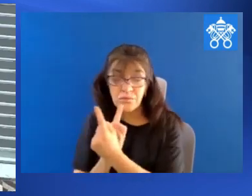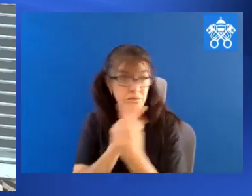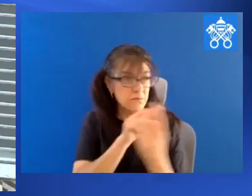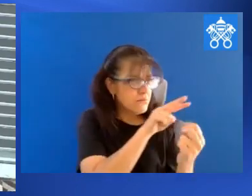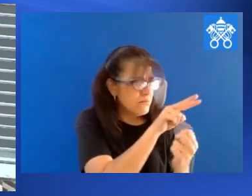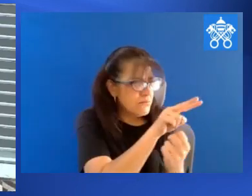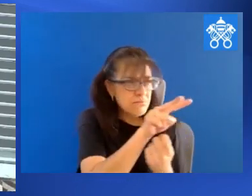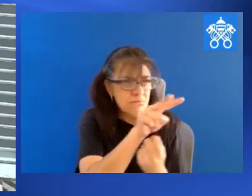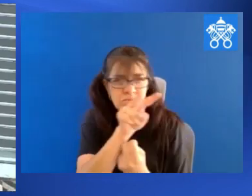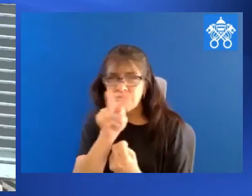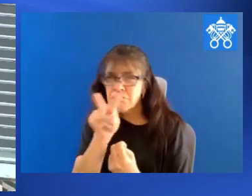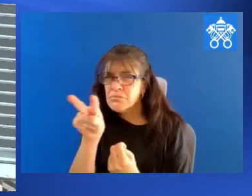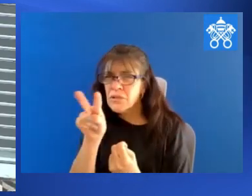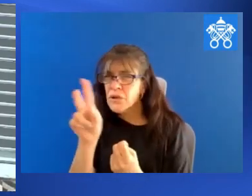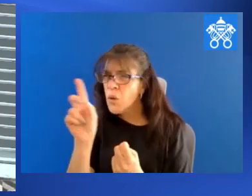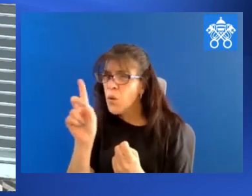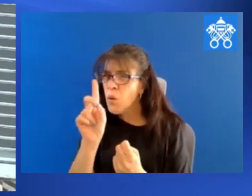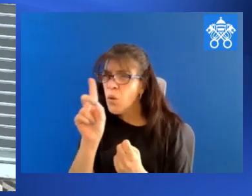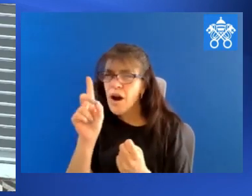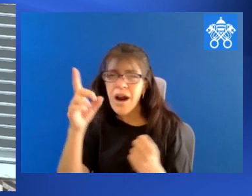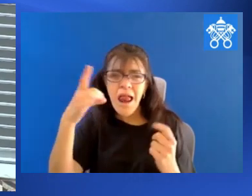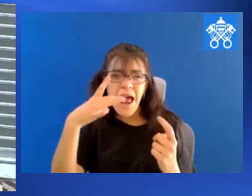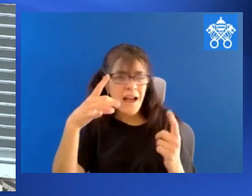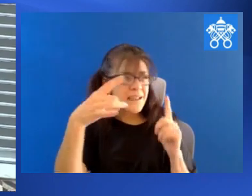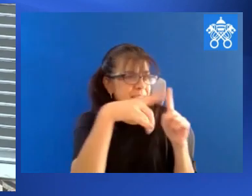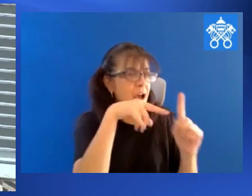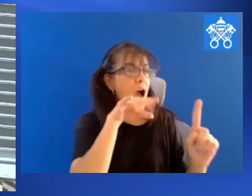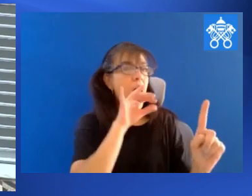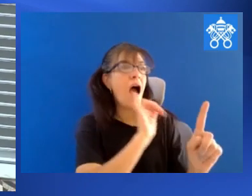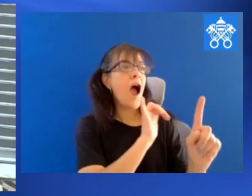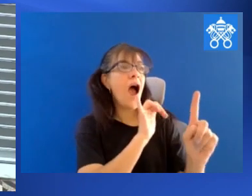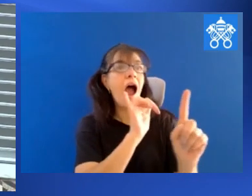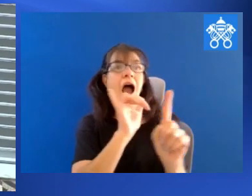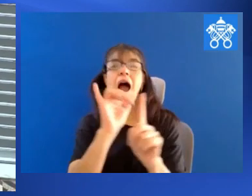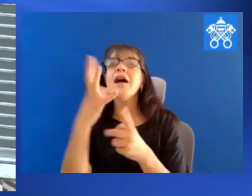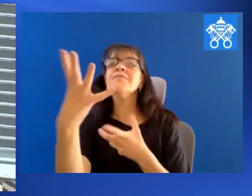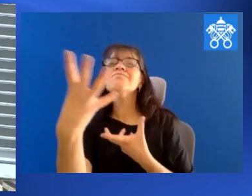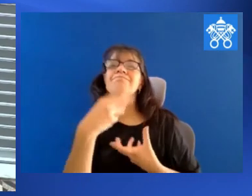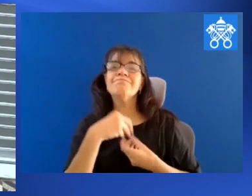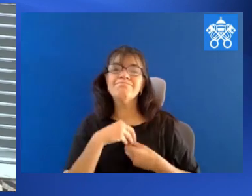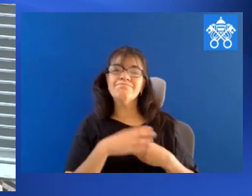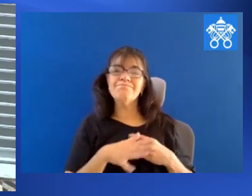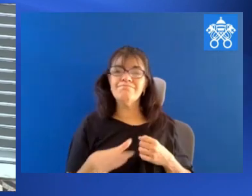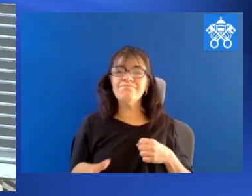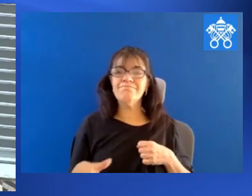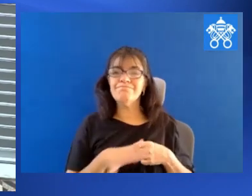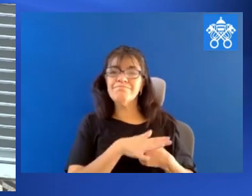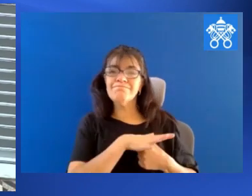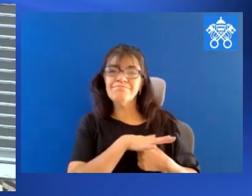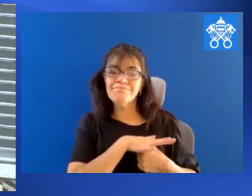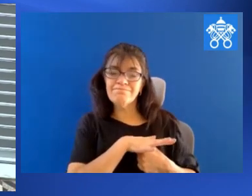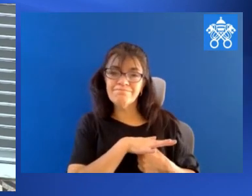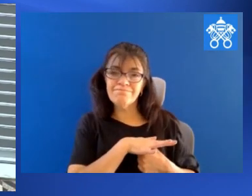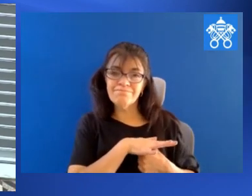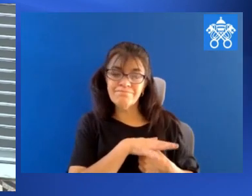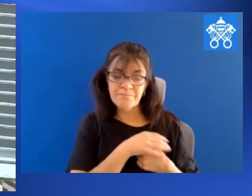Do we look around us for the signs of this light that fill our hearts